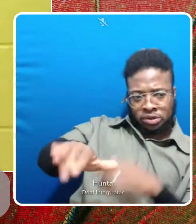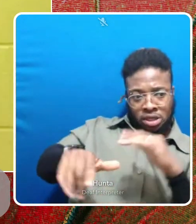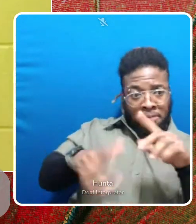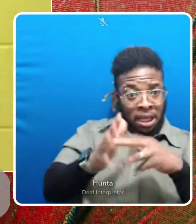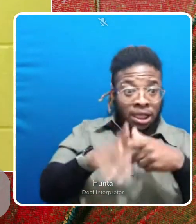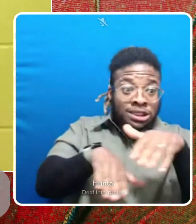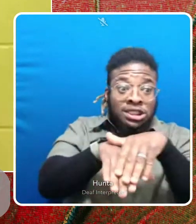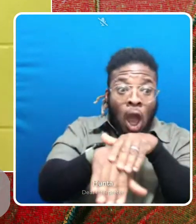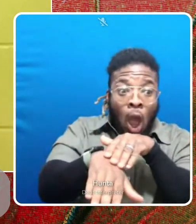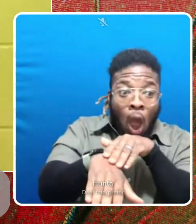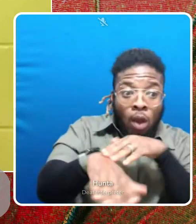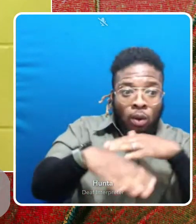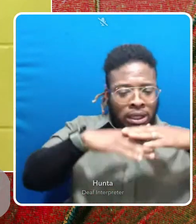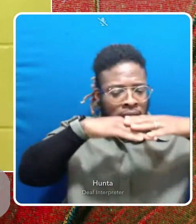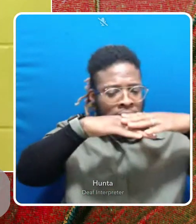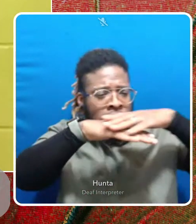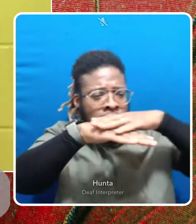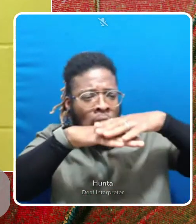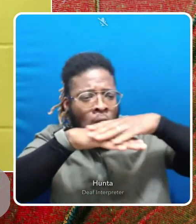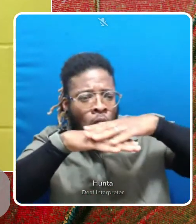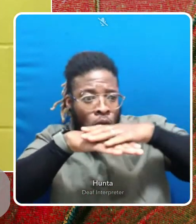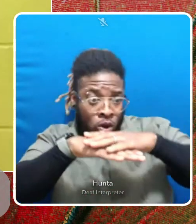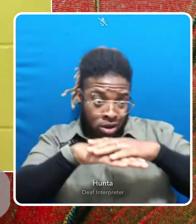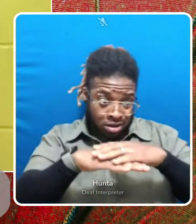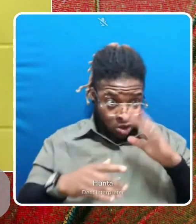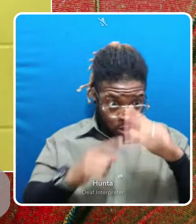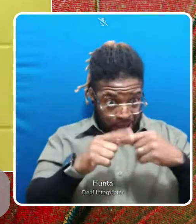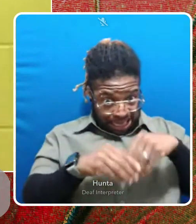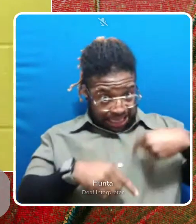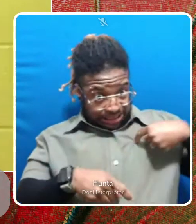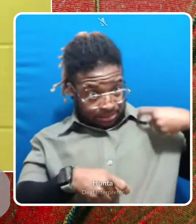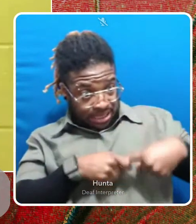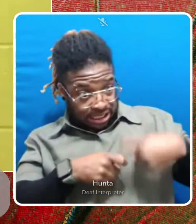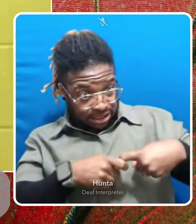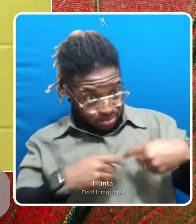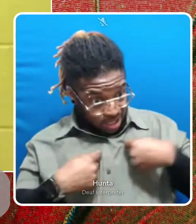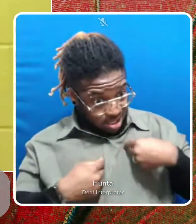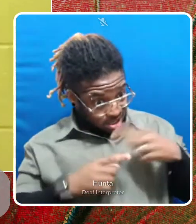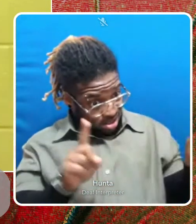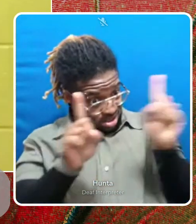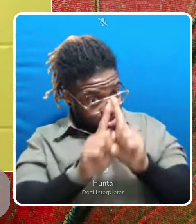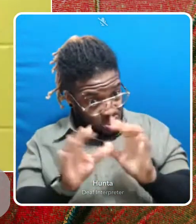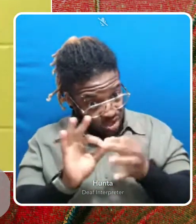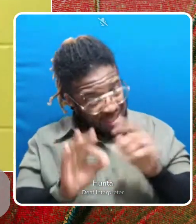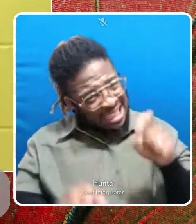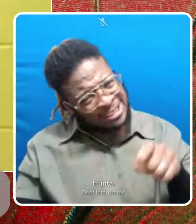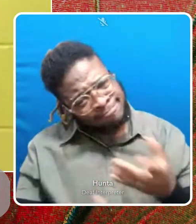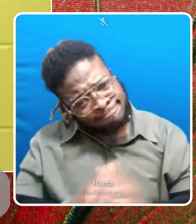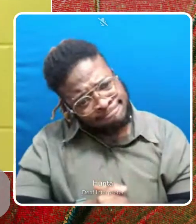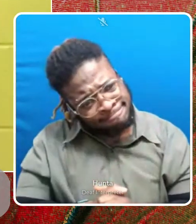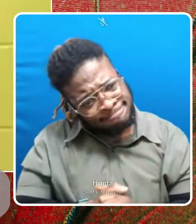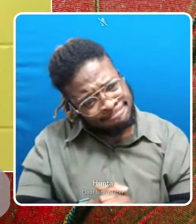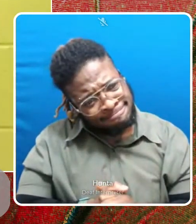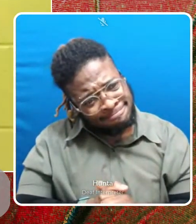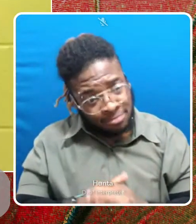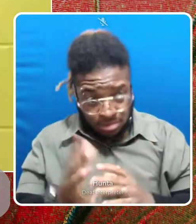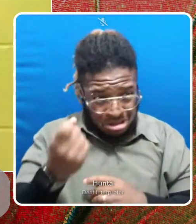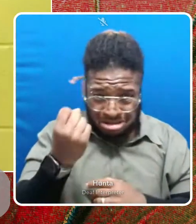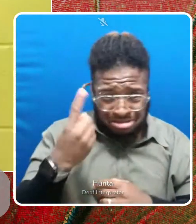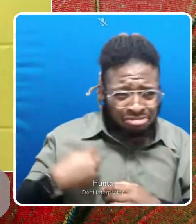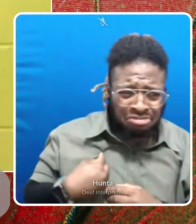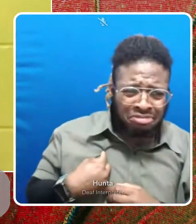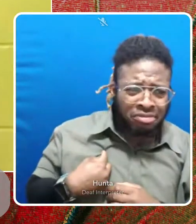that translation because conversational is not in my vocabulary, but the word for round trip ticket is. 3. The